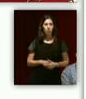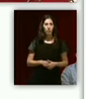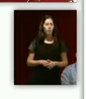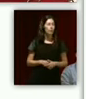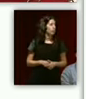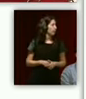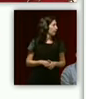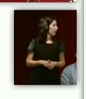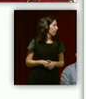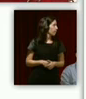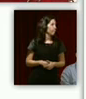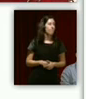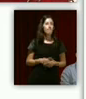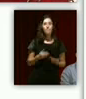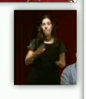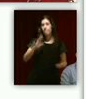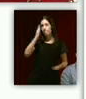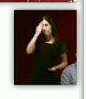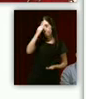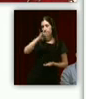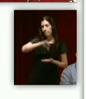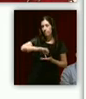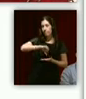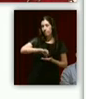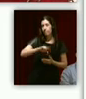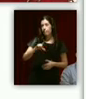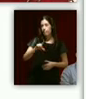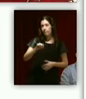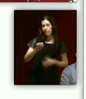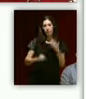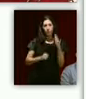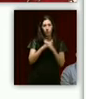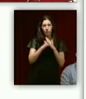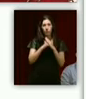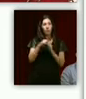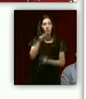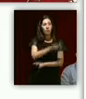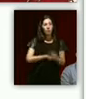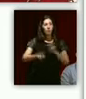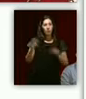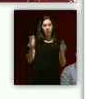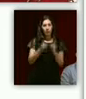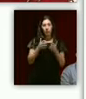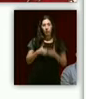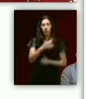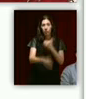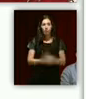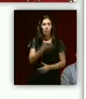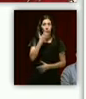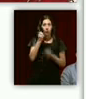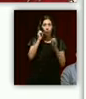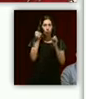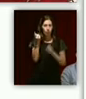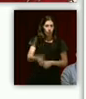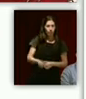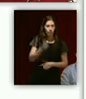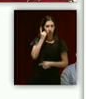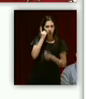I'll display a video afterwards regarding customization. The core has to be as cheap as